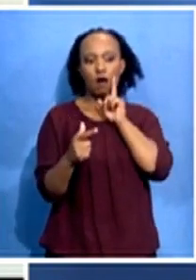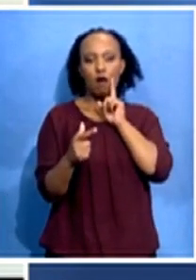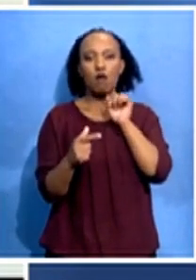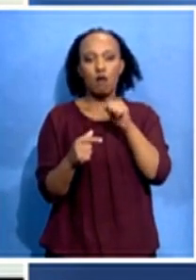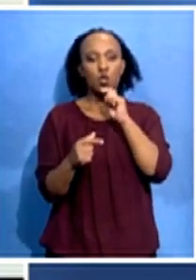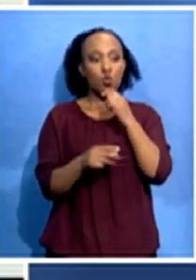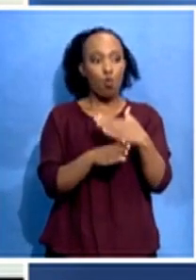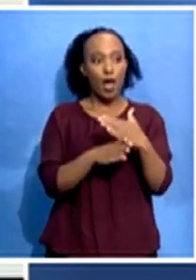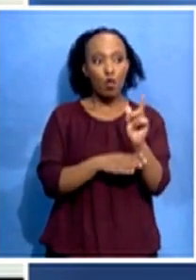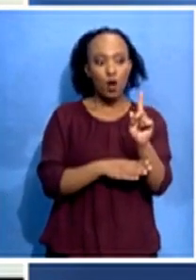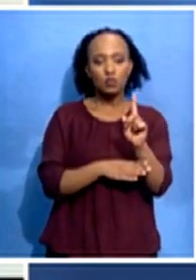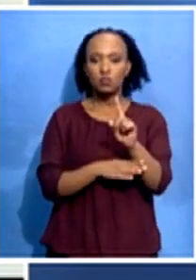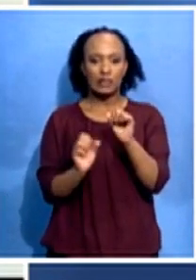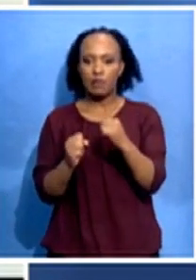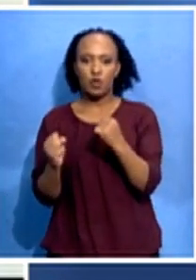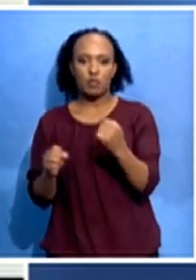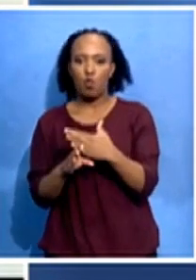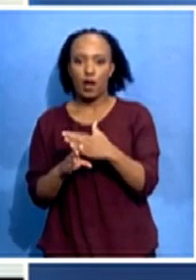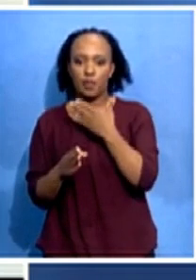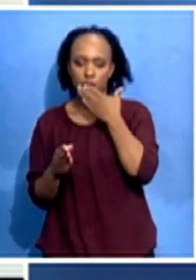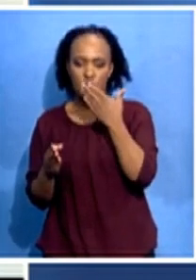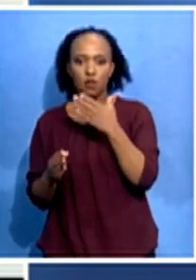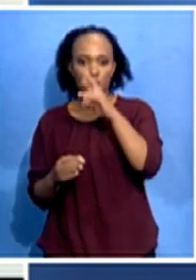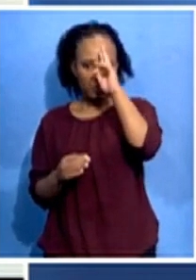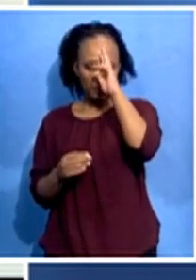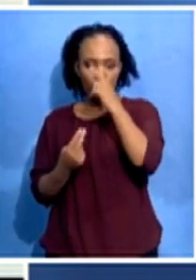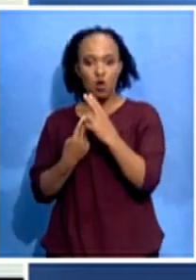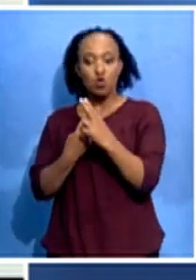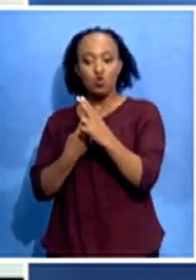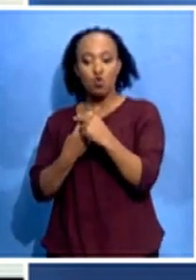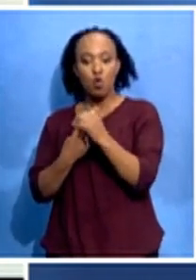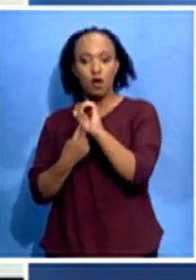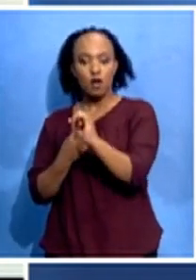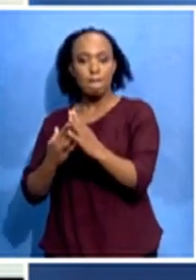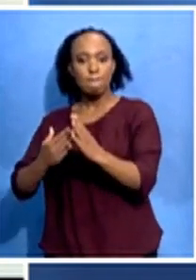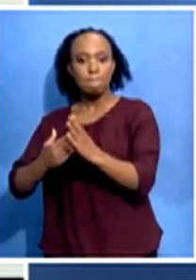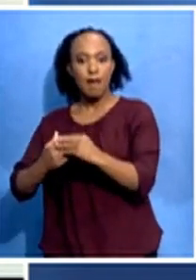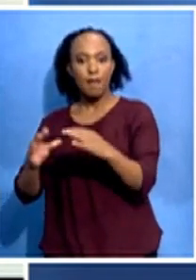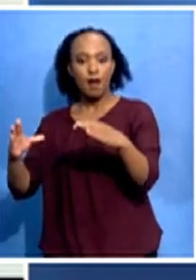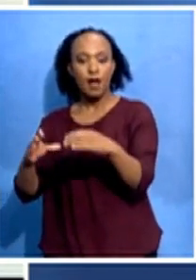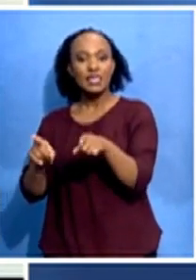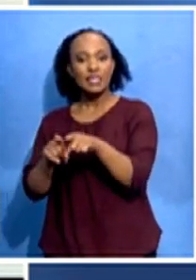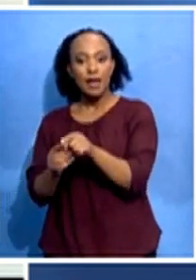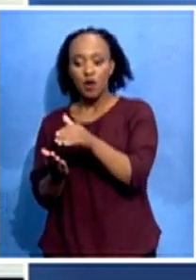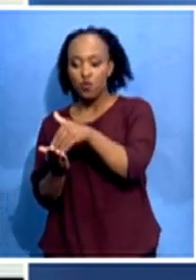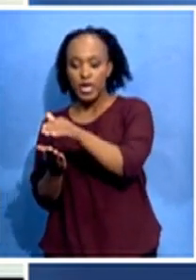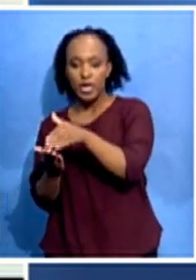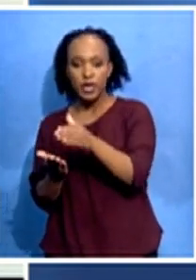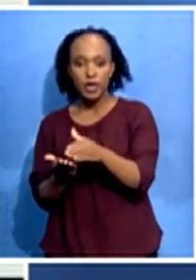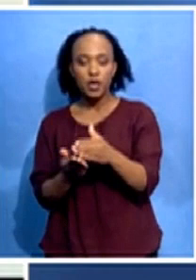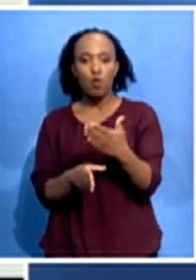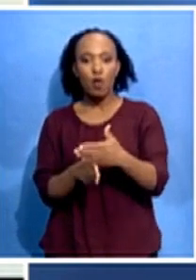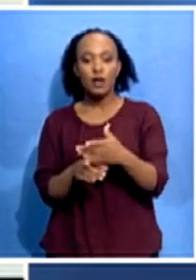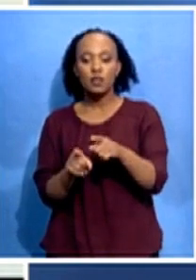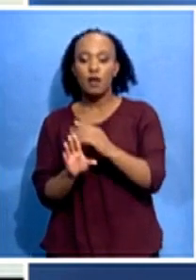Remember, the trade unions and their members face the brunt of the restructuring and the retrenchments in the private sector, not in the public sector